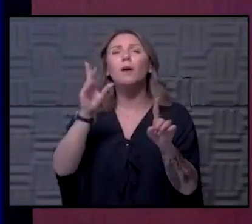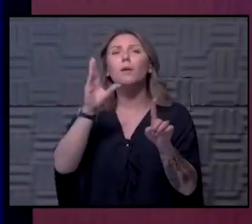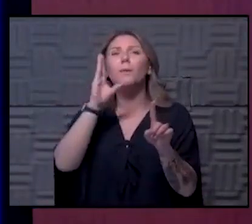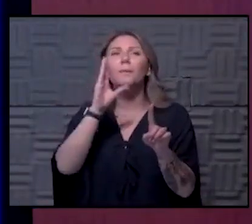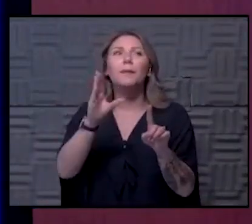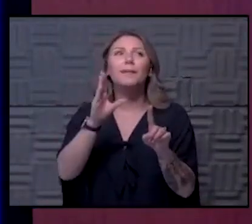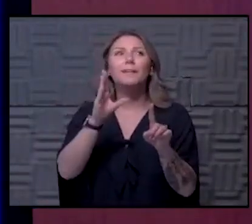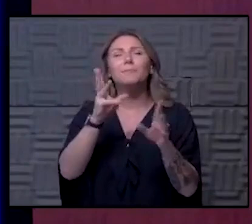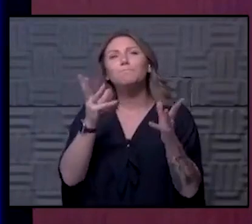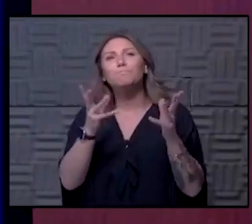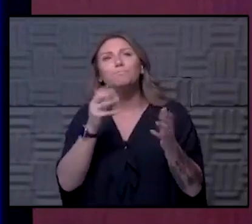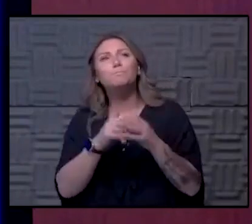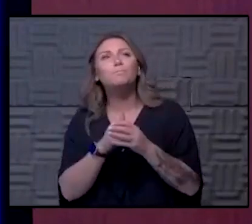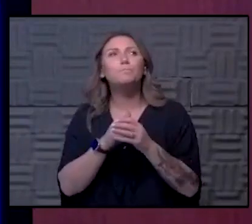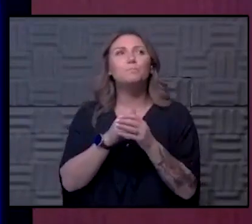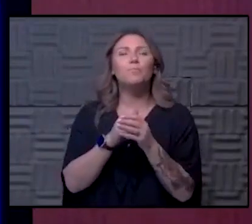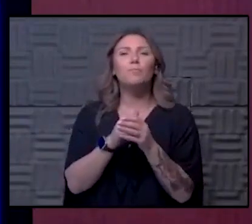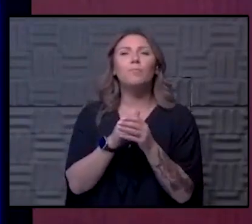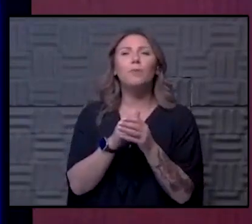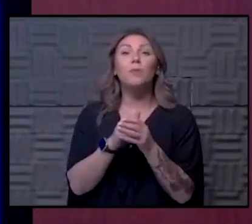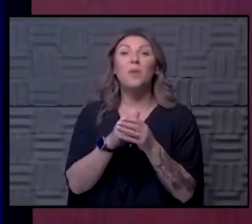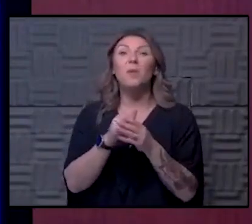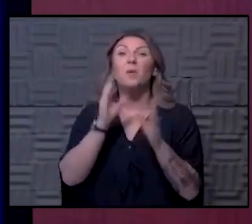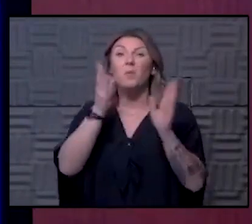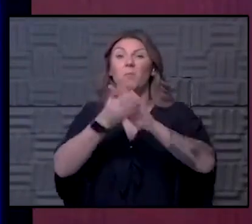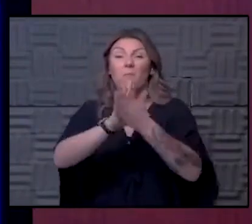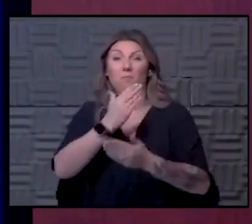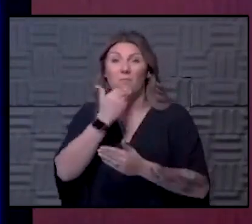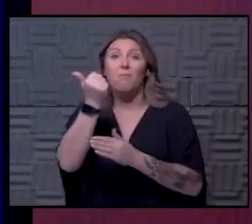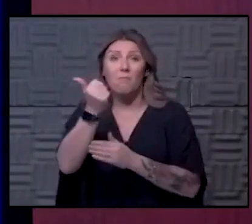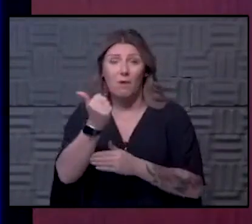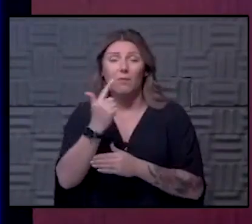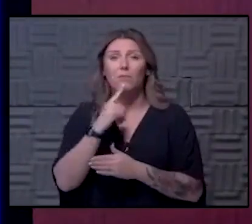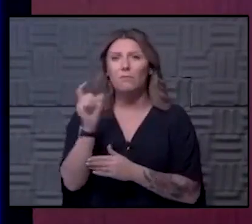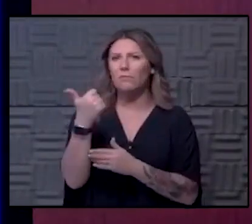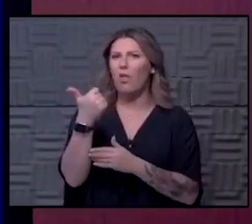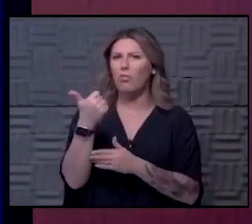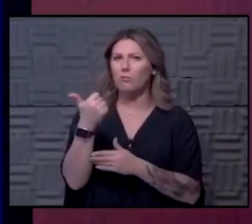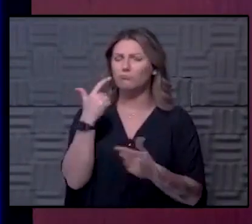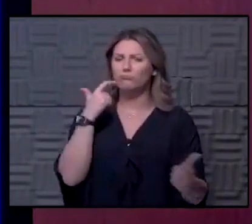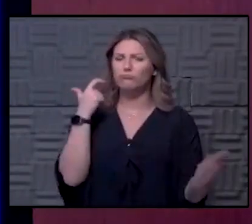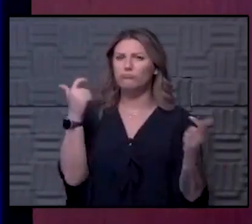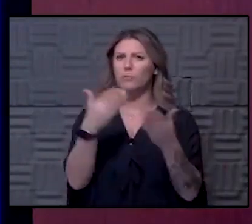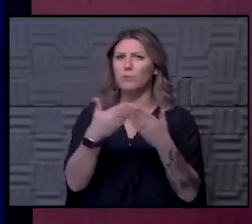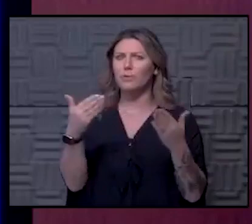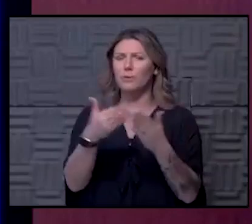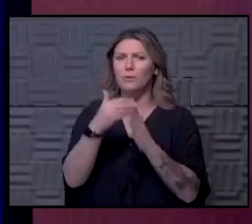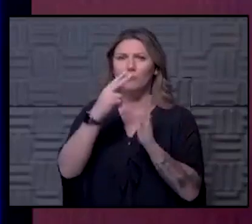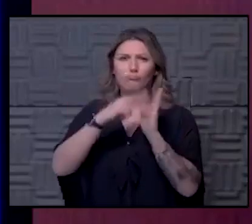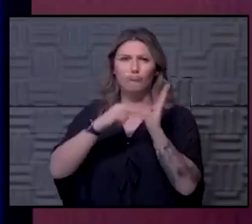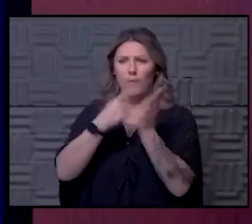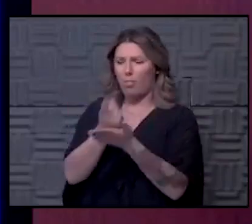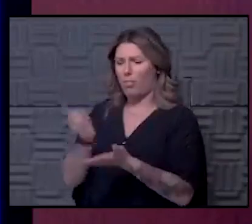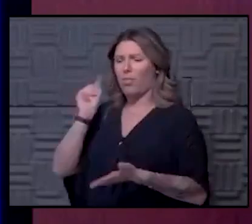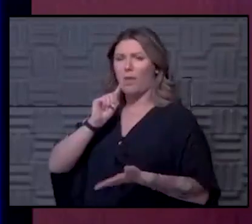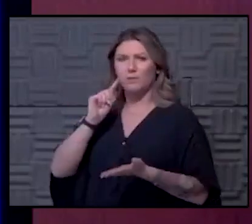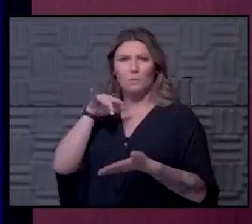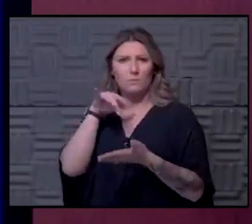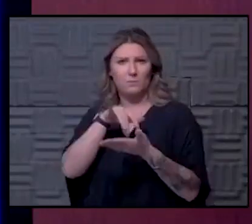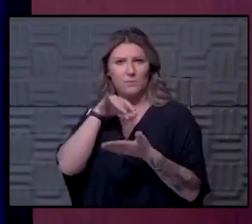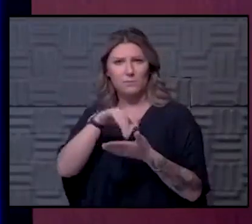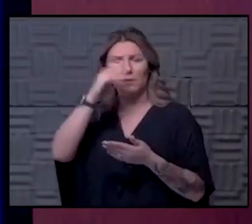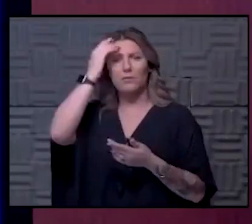more that'll work better. And the other major thing, there was I read a study last week looking